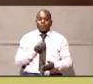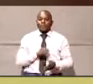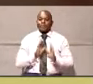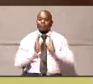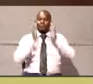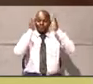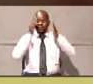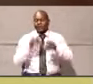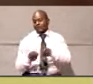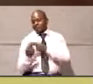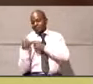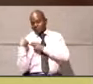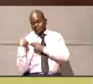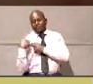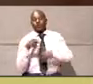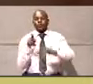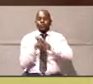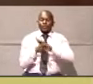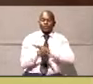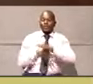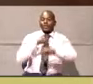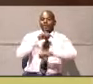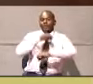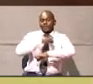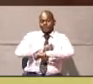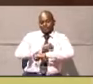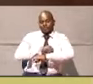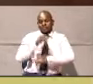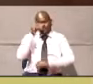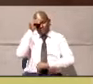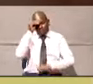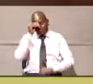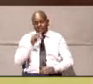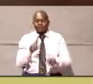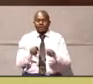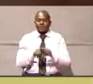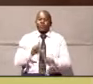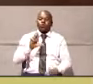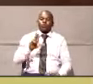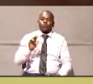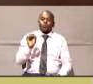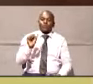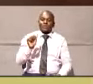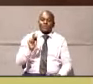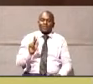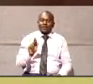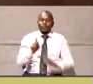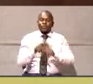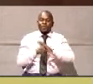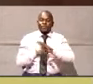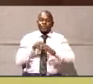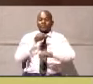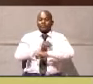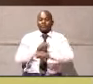who took the responsibility of his primary education in Gakuwewa Munno Nursery and Lusaka Primary School. He